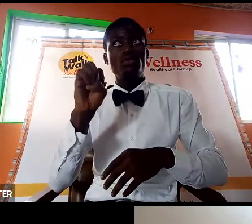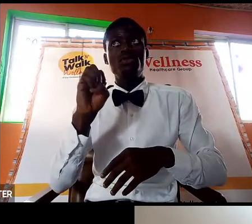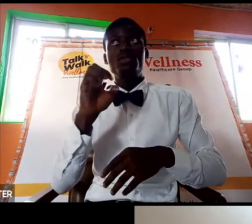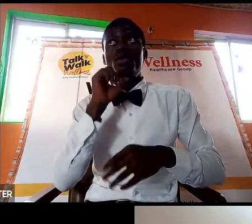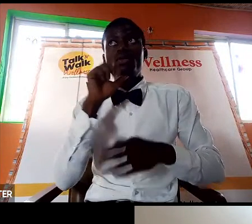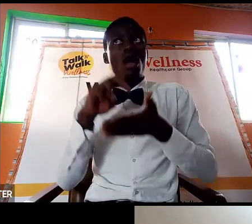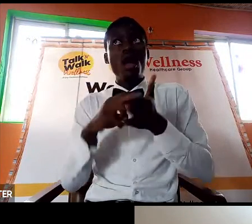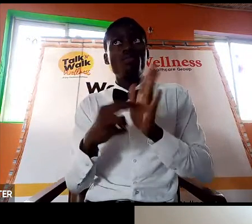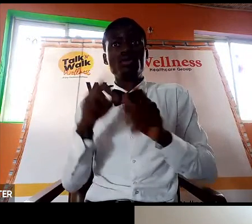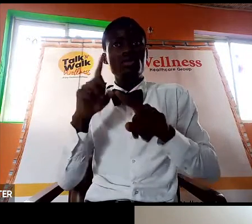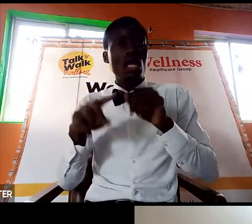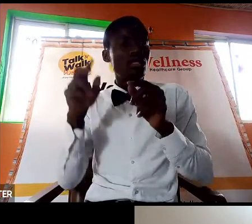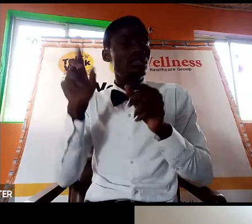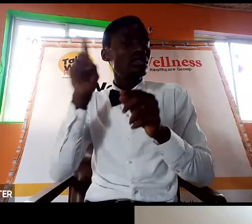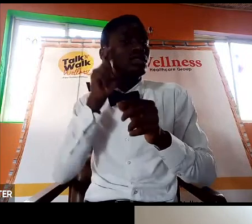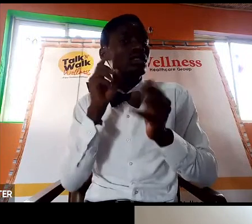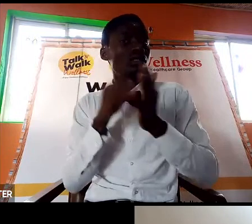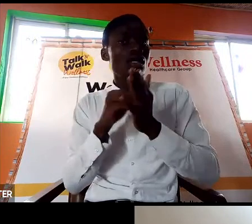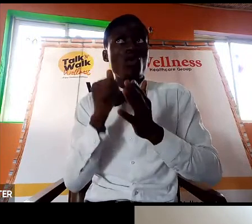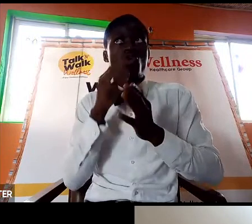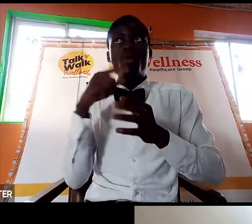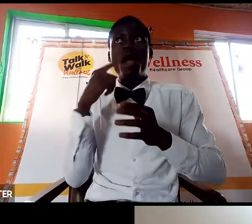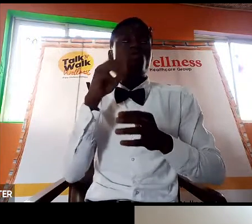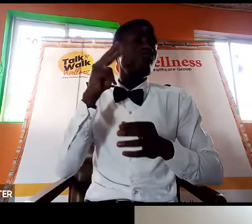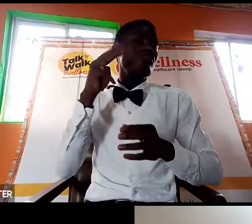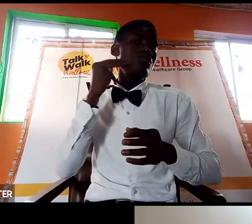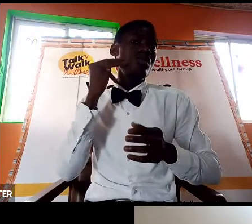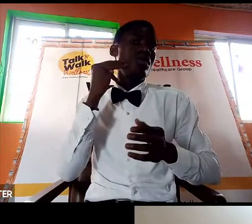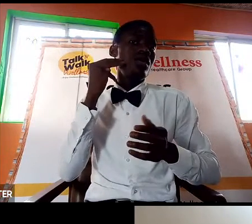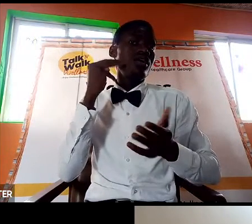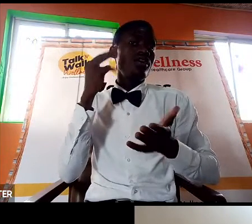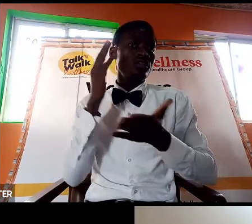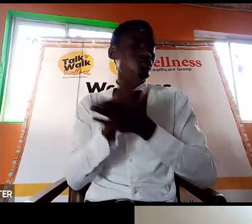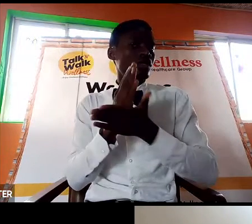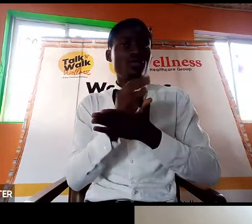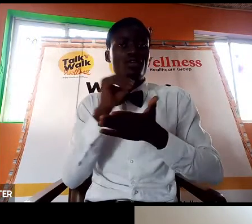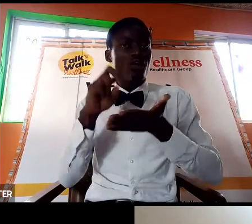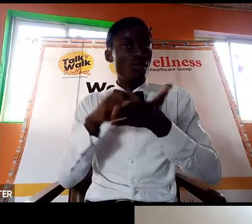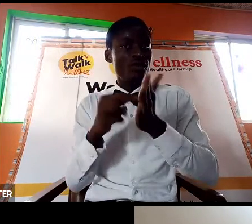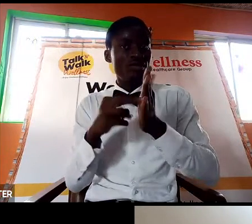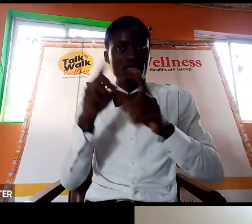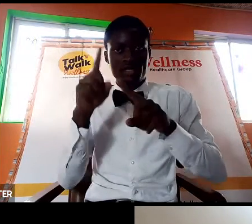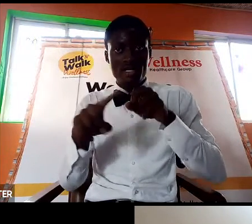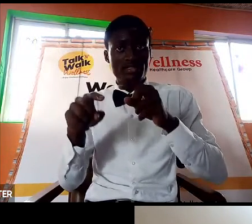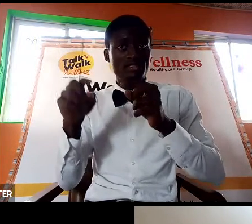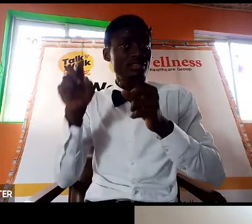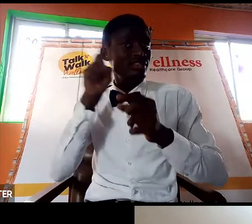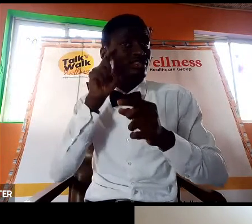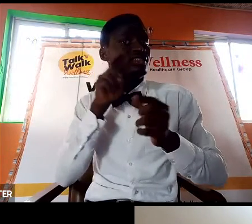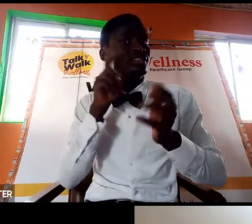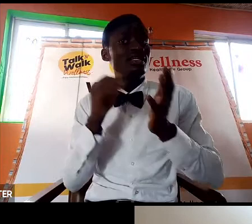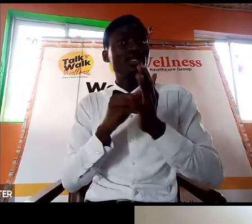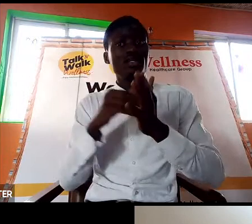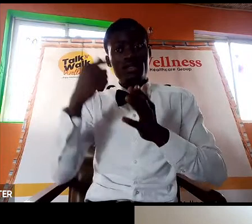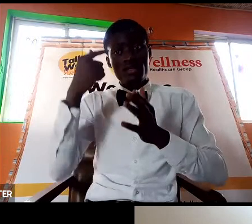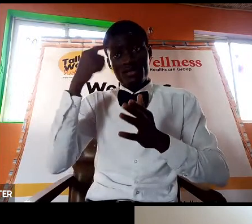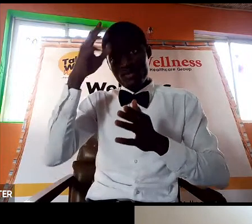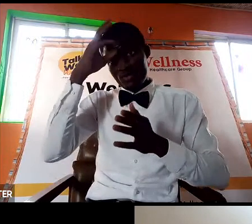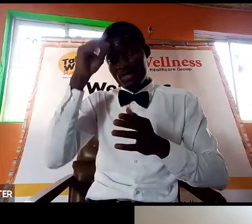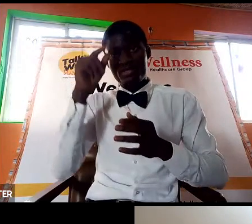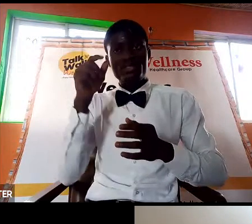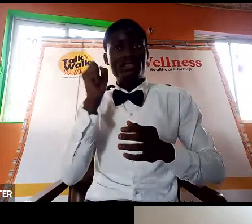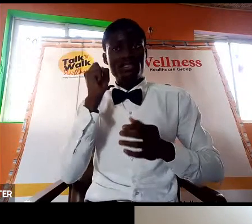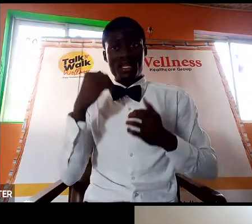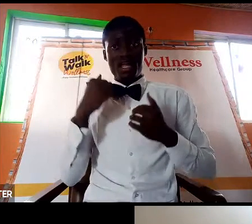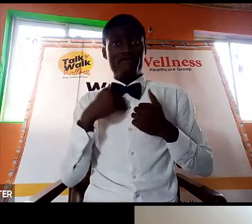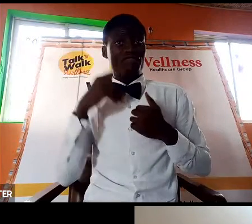health. One can still have sex even in their old age. And for men as well, of course, me, I have a living testimony in my home that